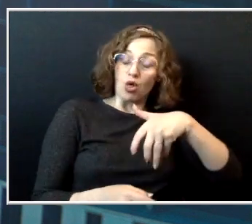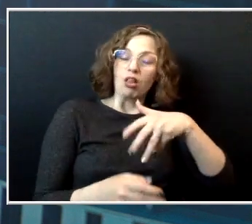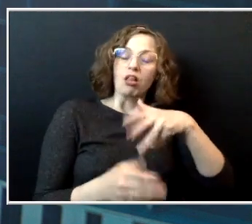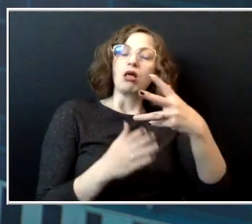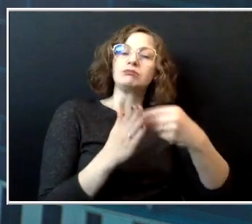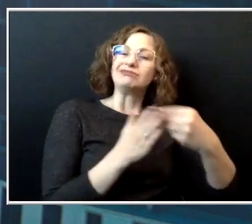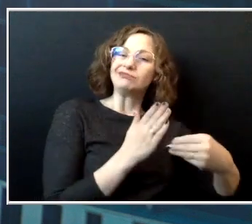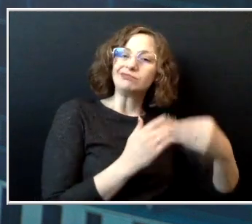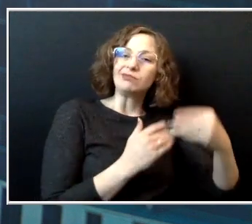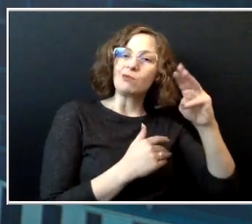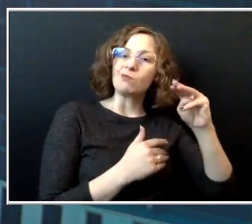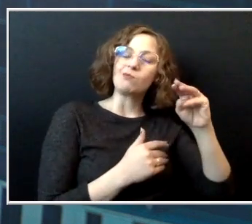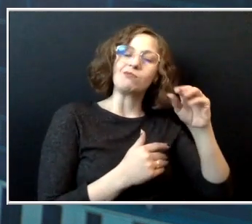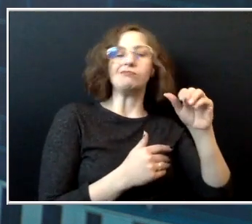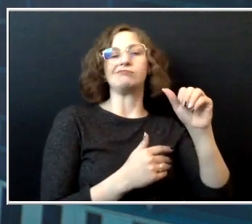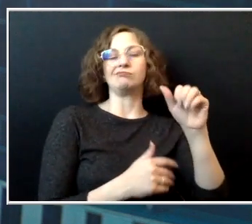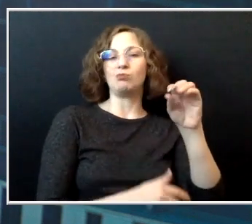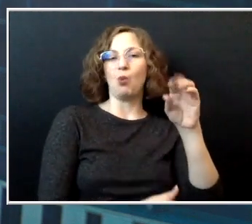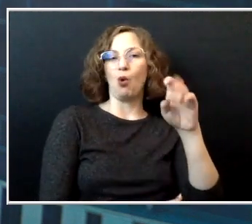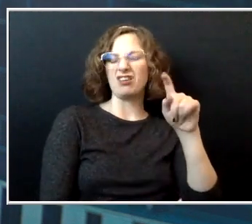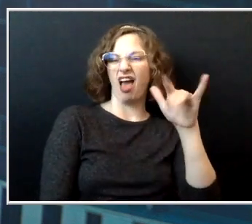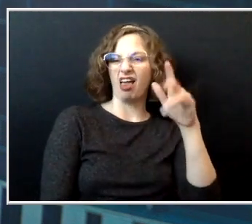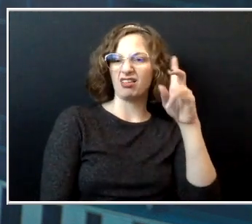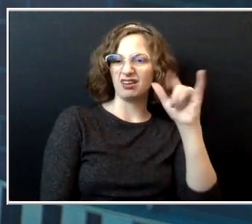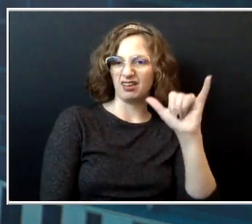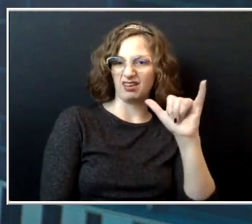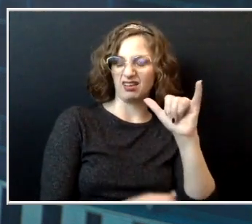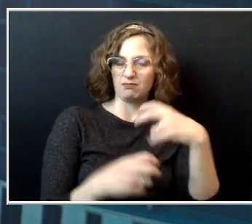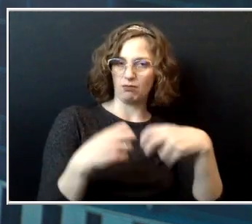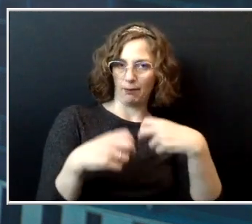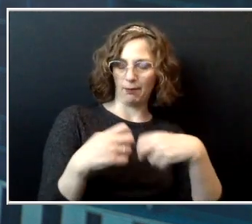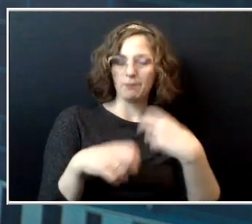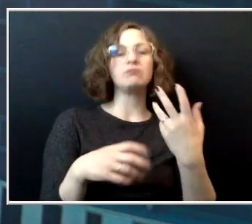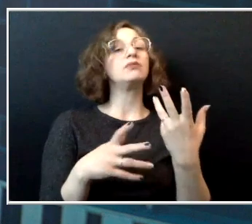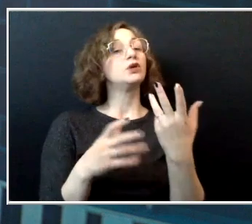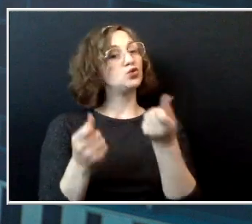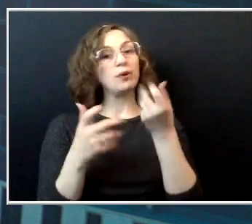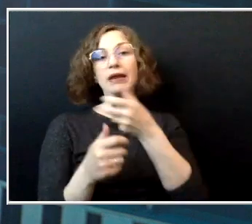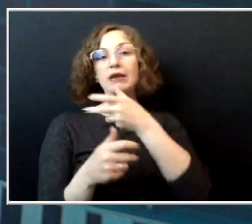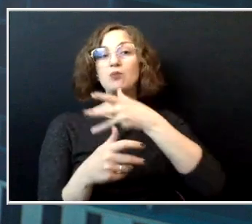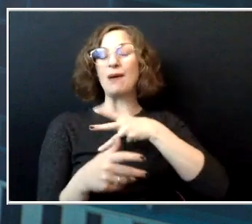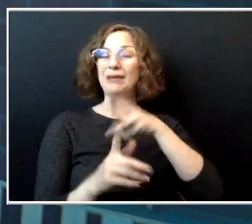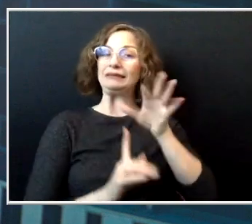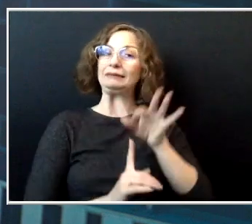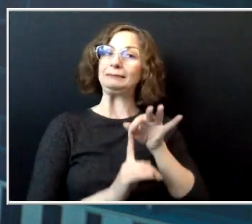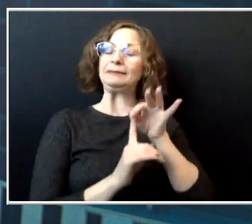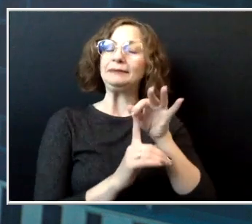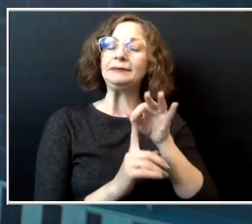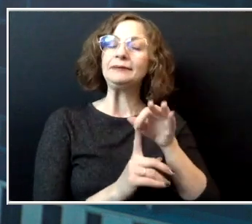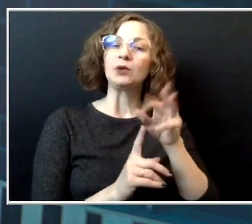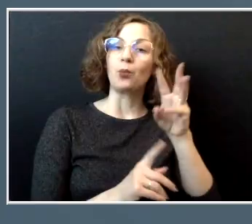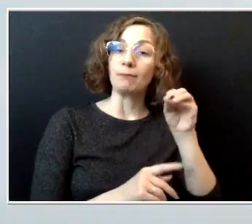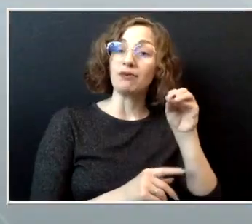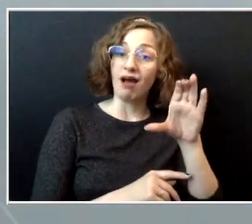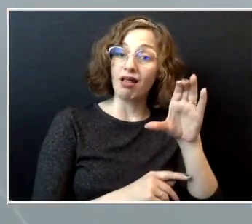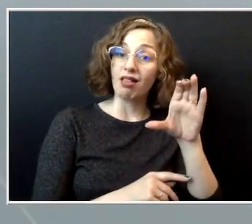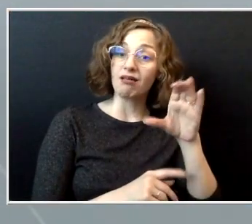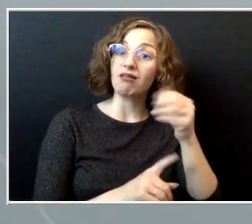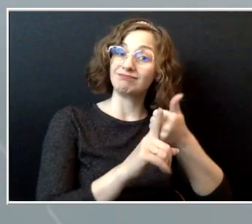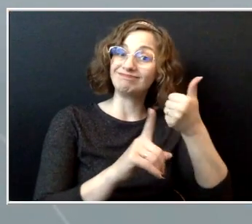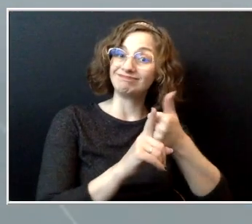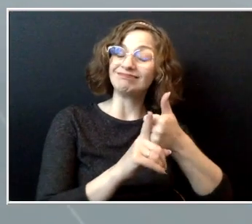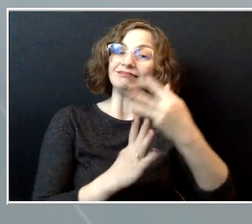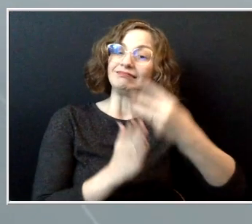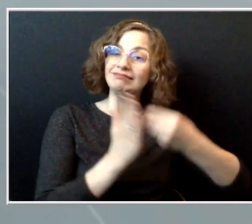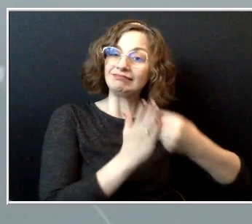are dying during pregnancy. Today we're focused on one reason for these preventable deaths: maternity deserts. Take a look at